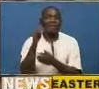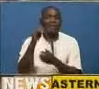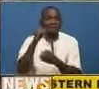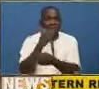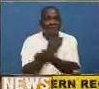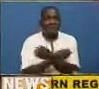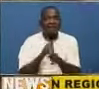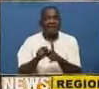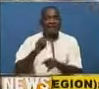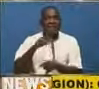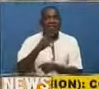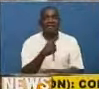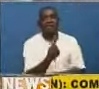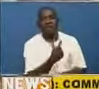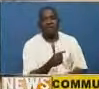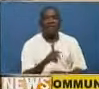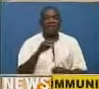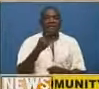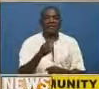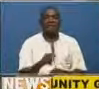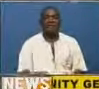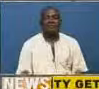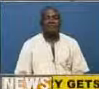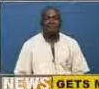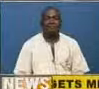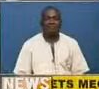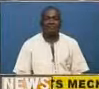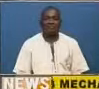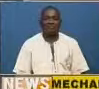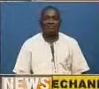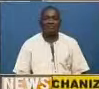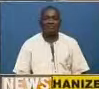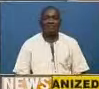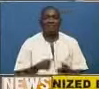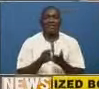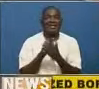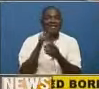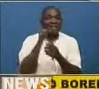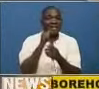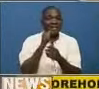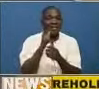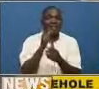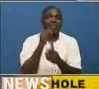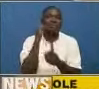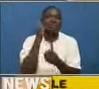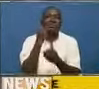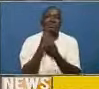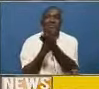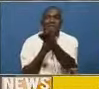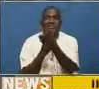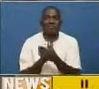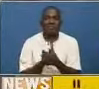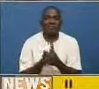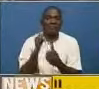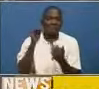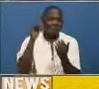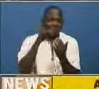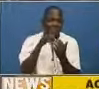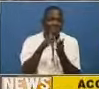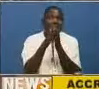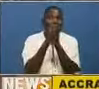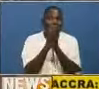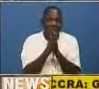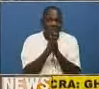son is in KG at the same school. Here is where she calls home. Her hope and